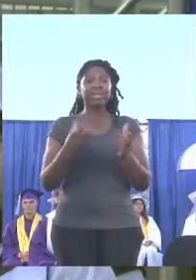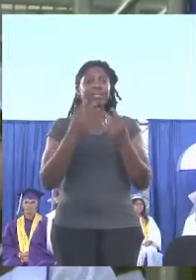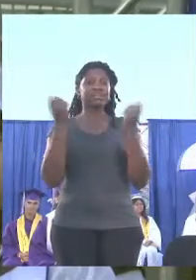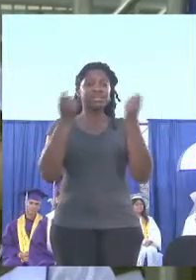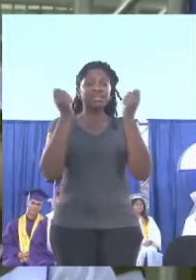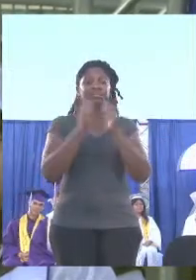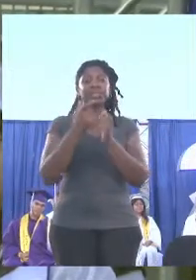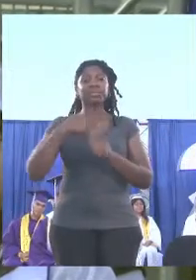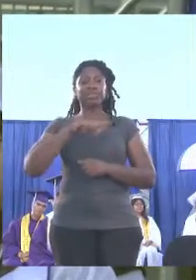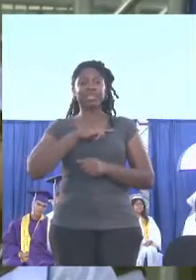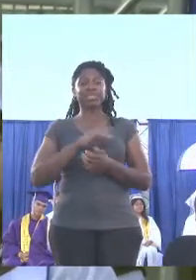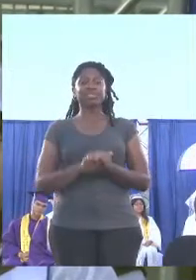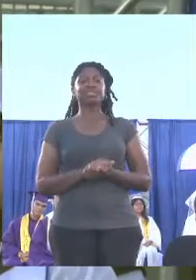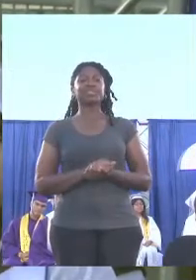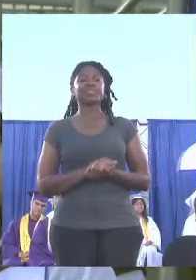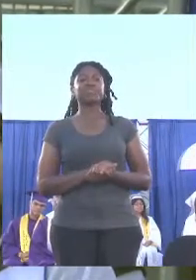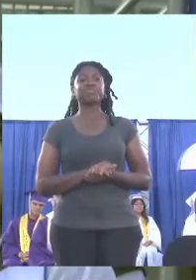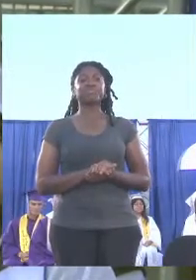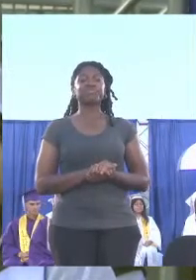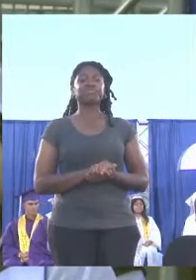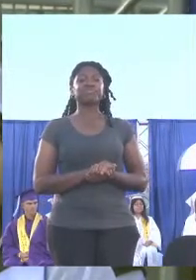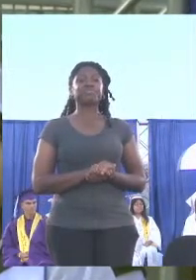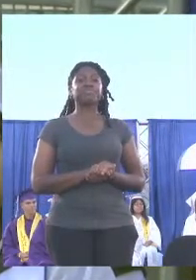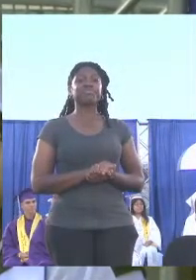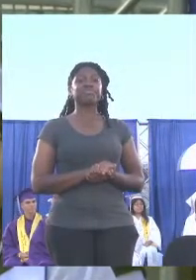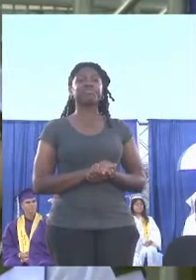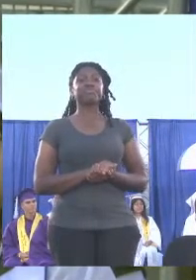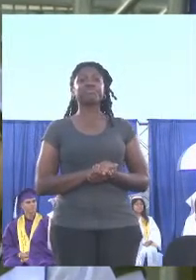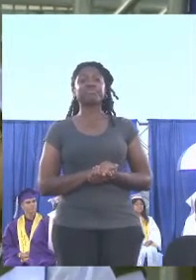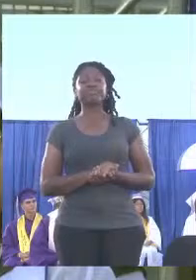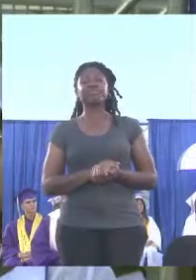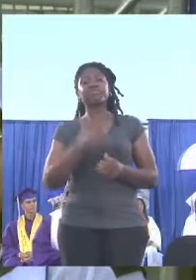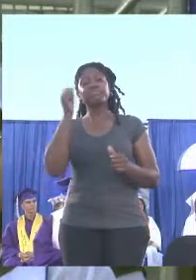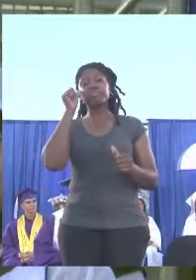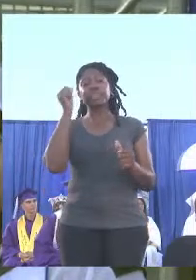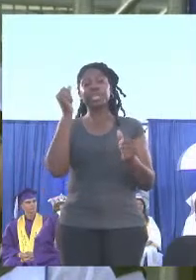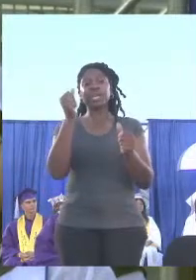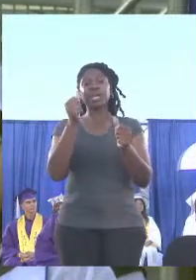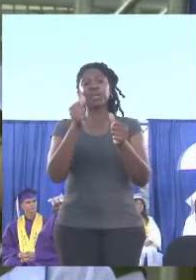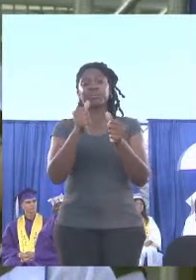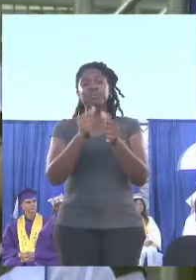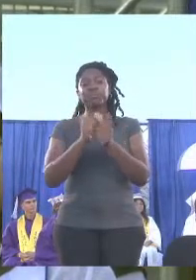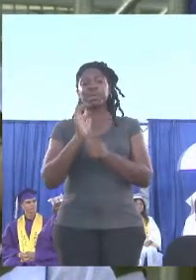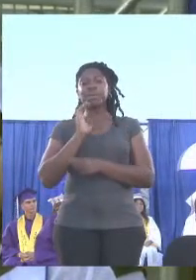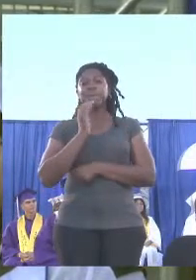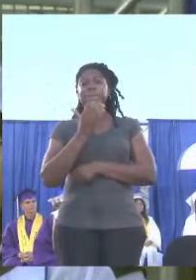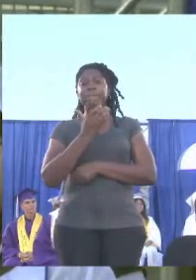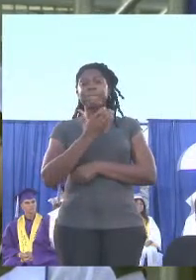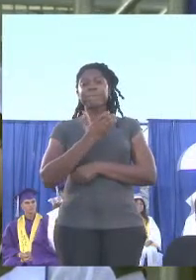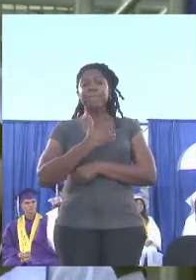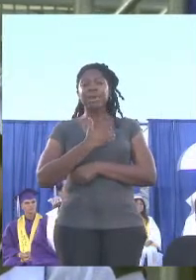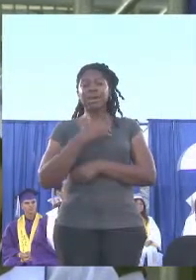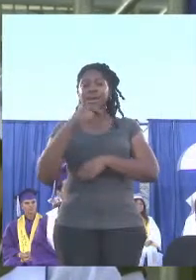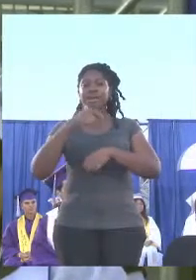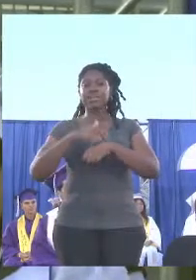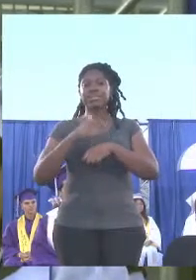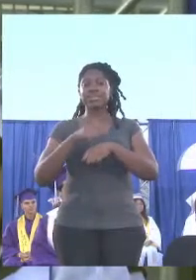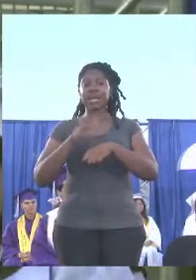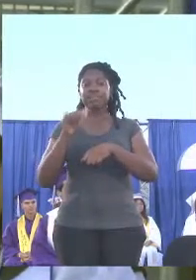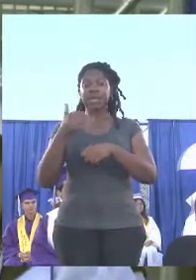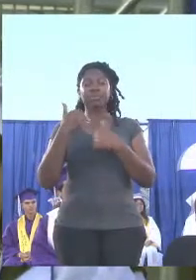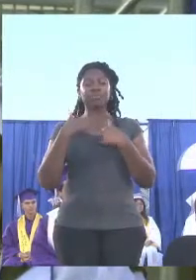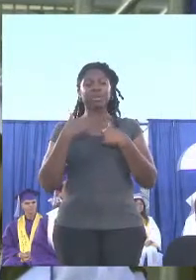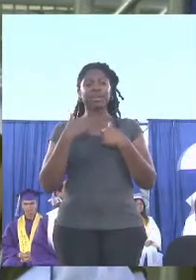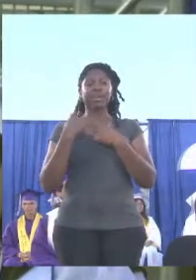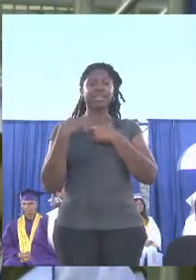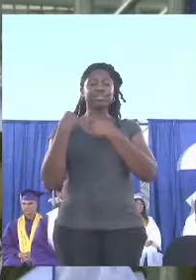pride. As I stand here before you, I am reminded of this extraordinary journey we have embarked upon together. It seems just like